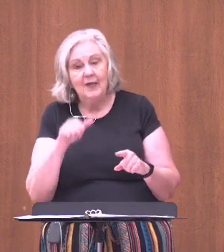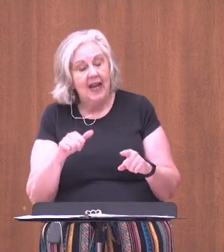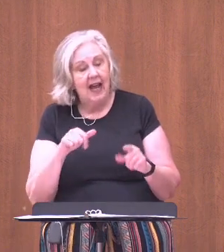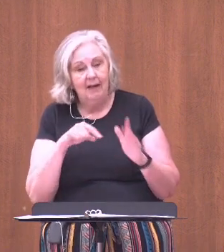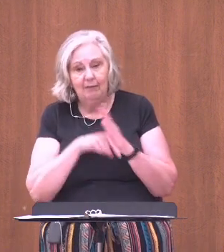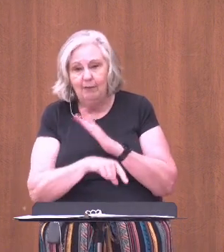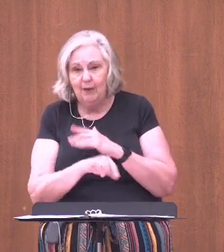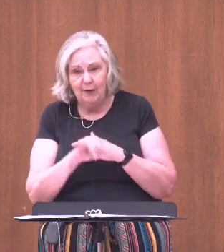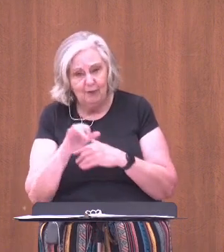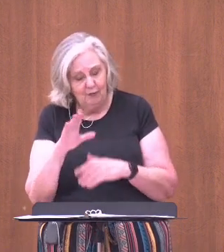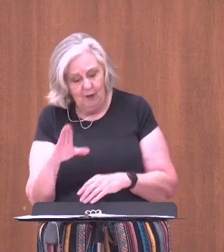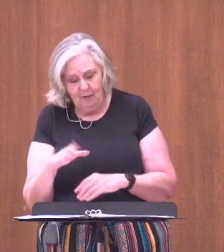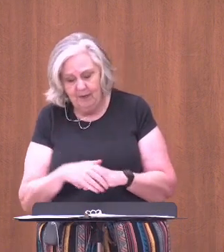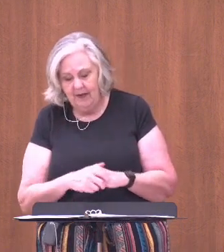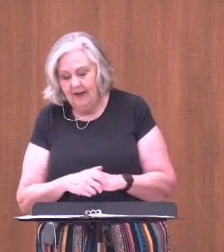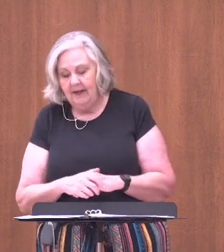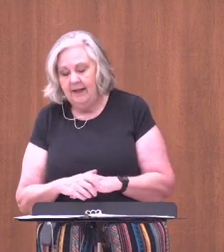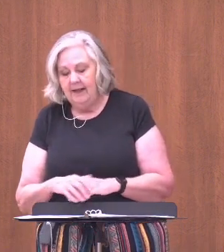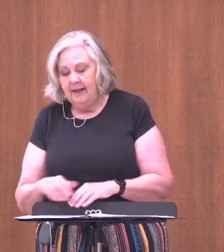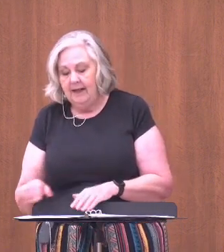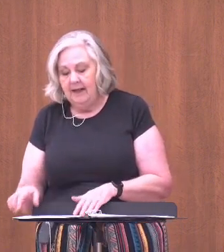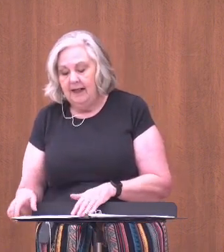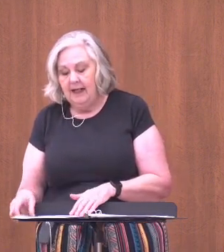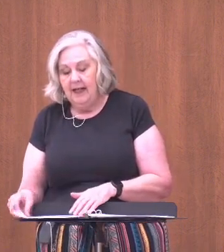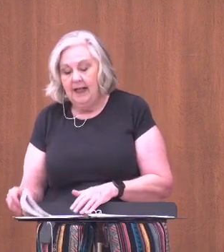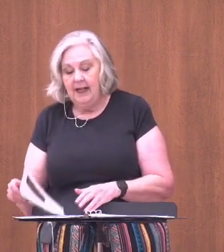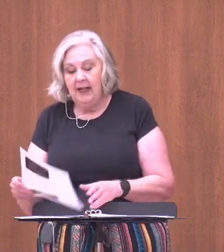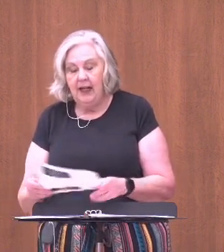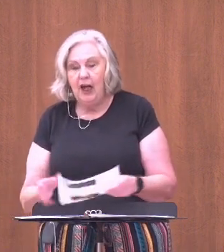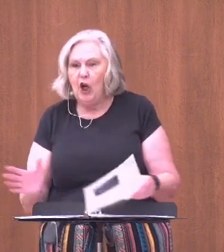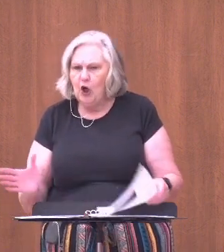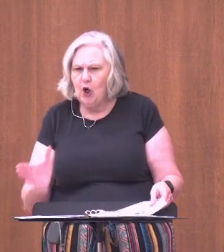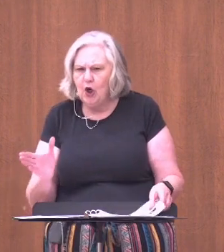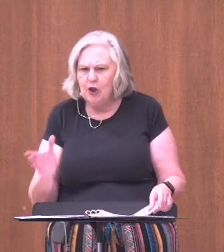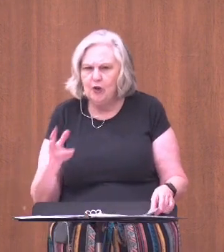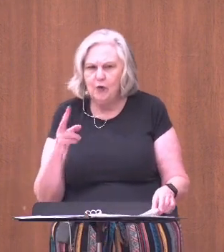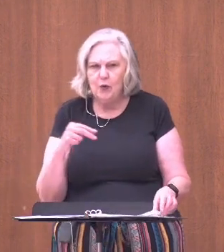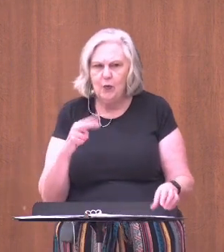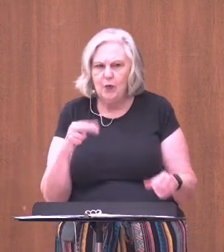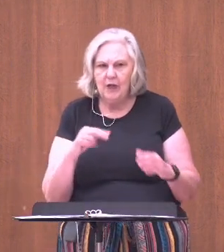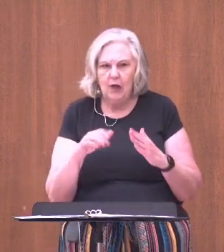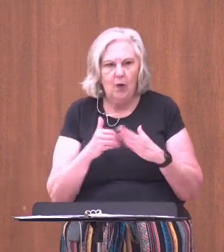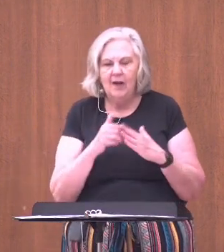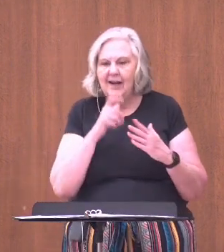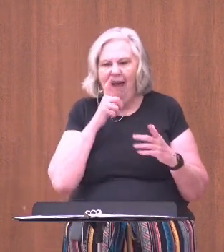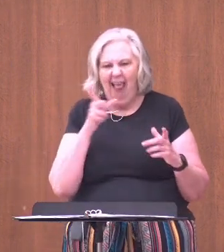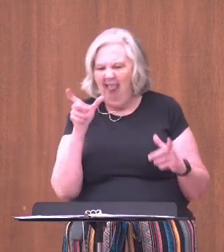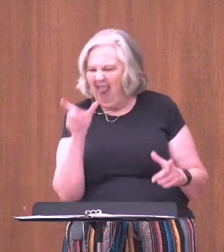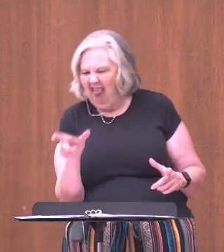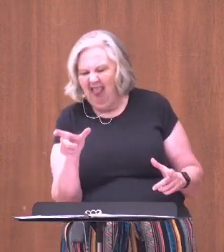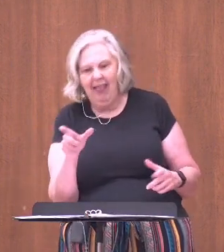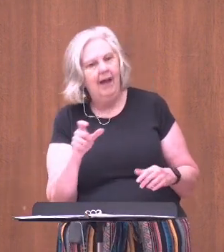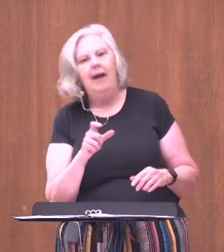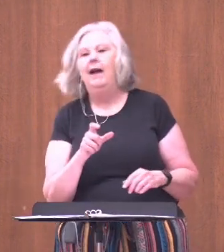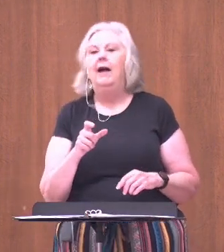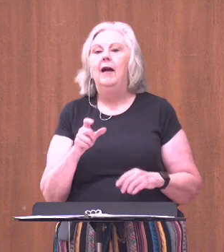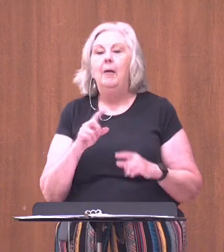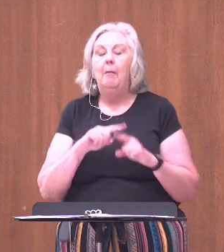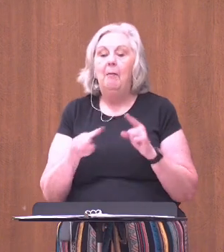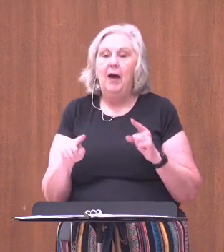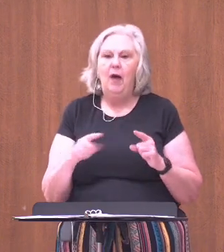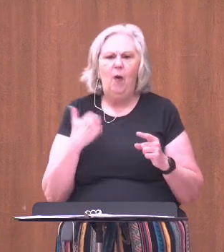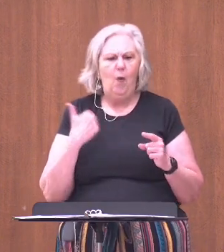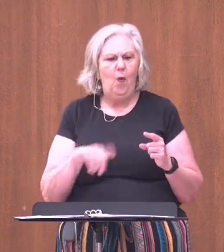Job's life. Well, I encourage you to read the whole book of Job. It's not that long, but you will learn all of the